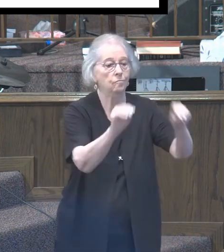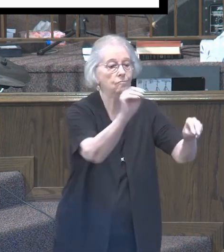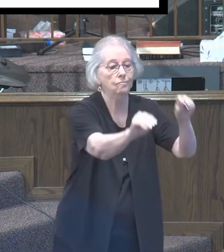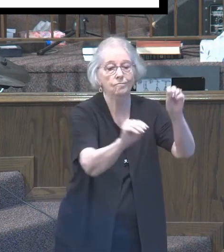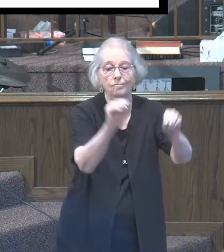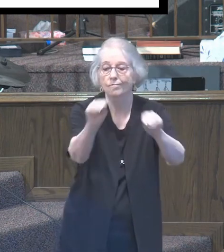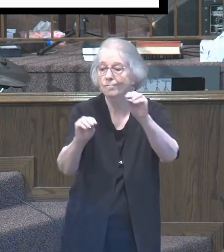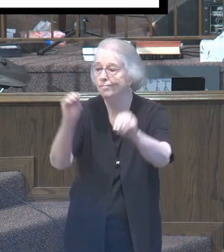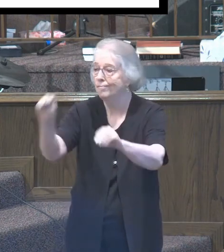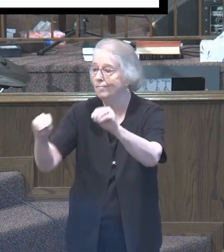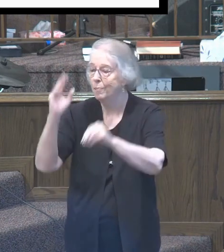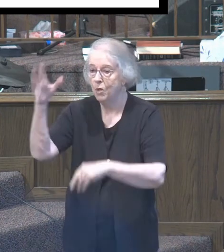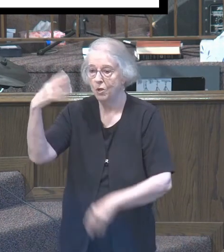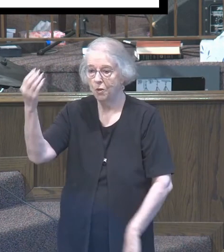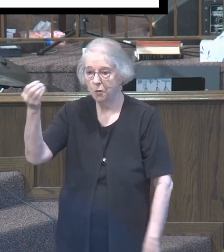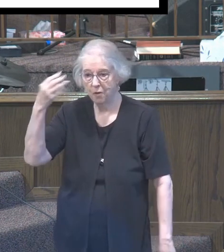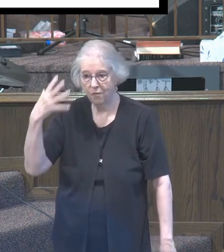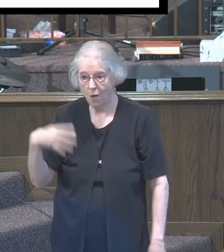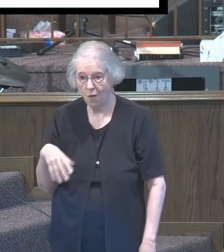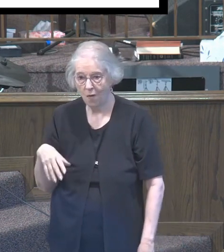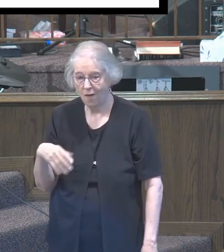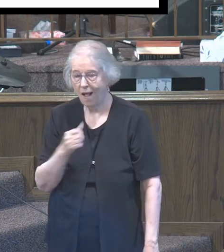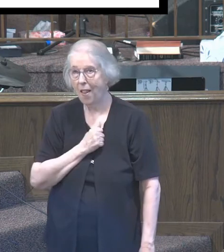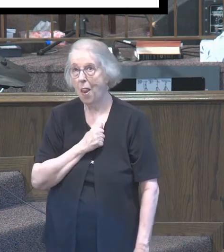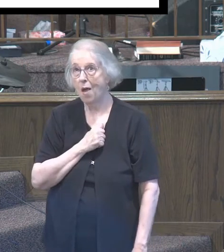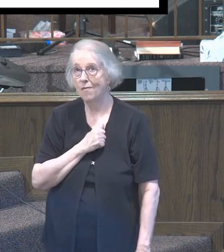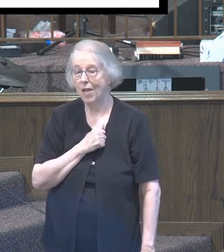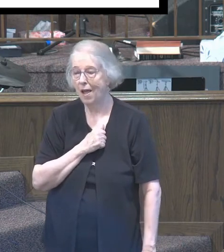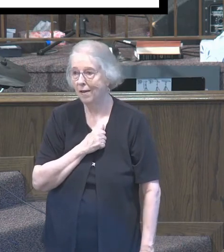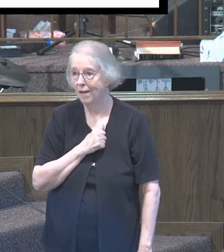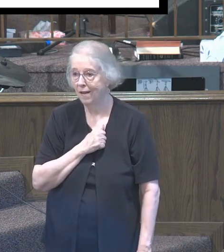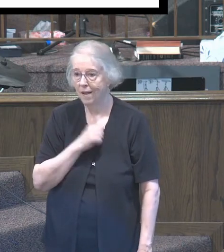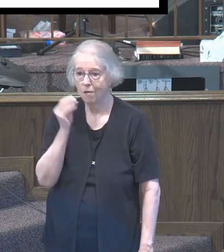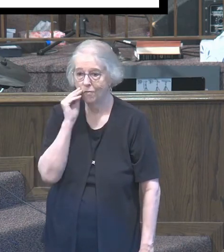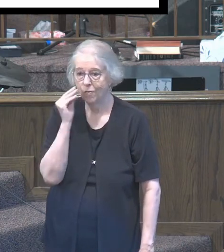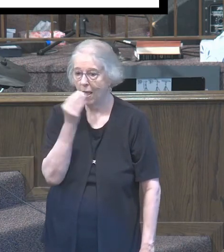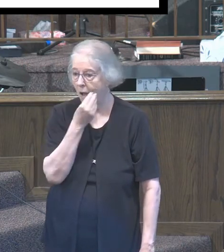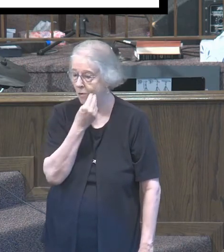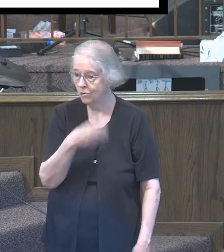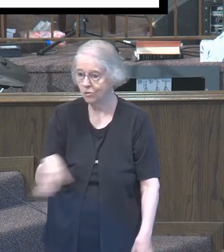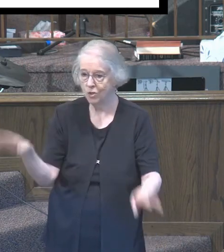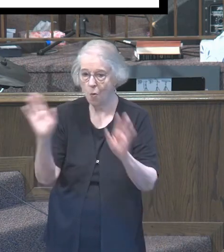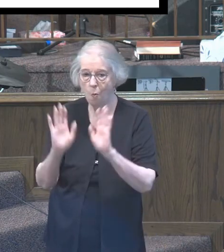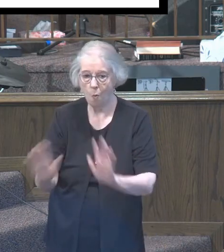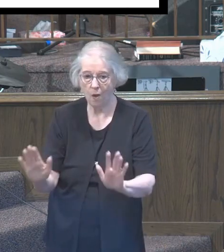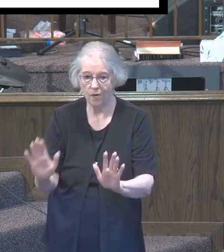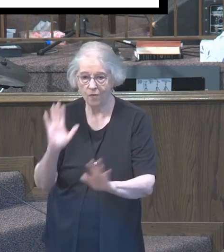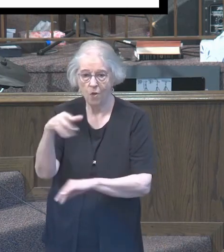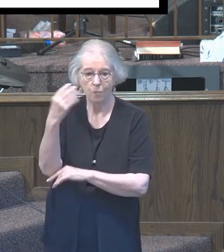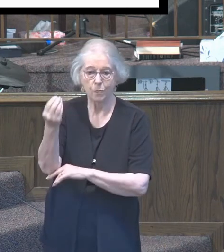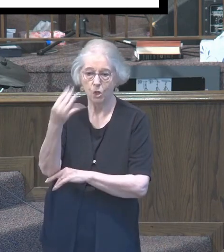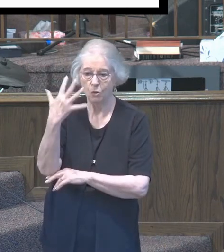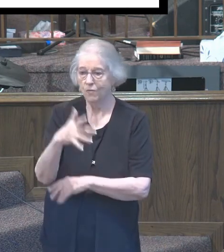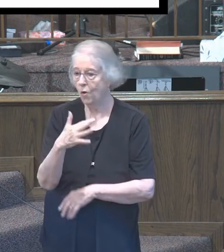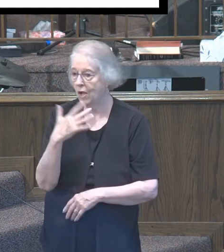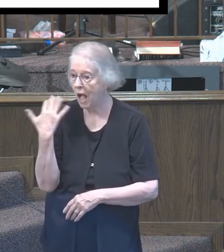look shabby alongside them. If God gives such attention to the appearance of wildflowers,